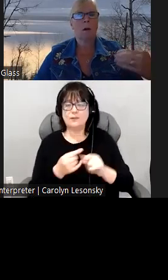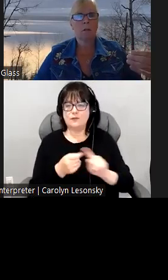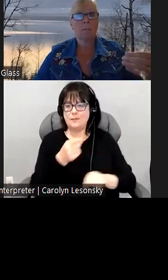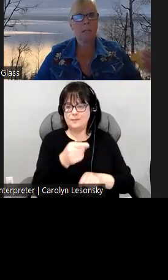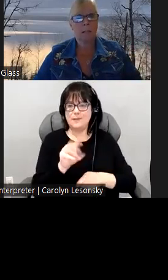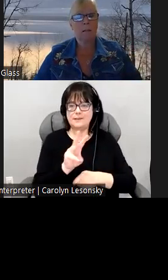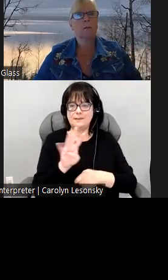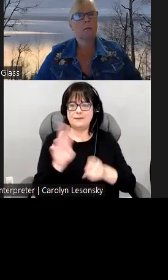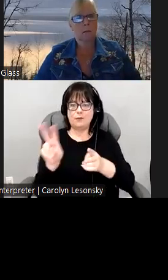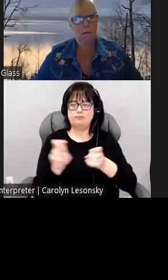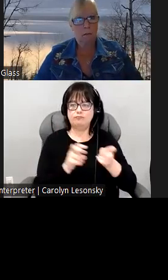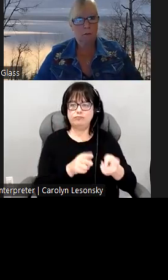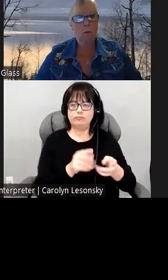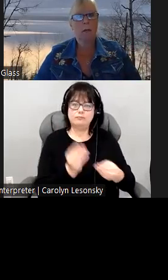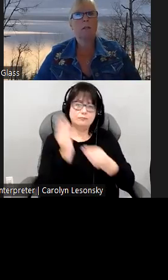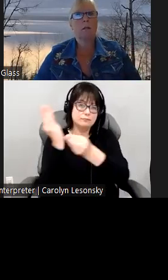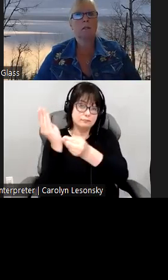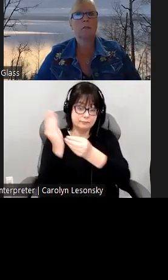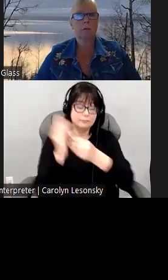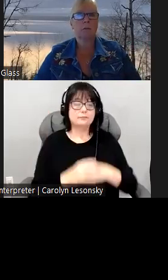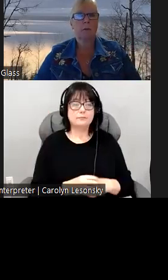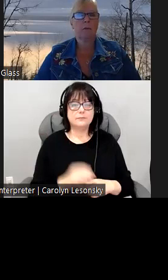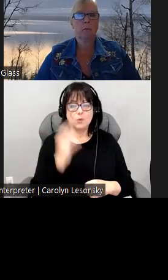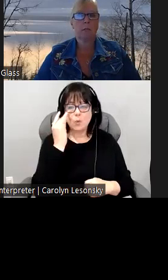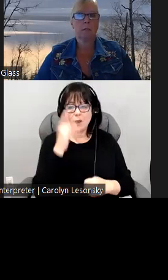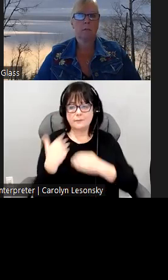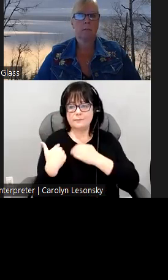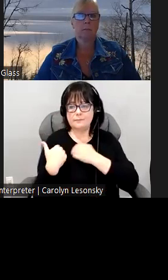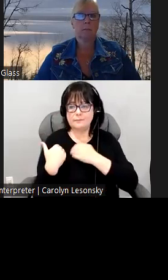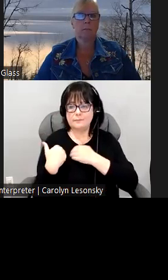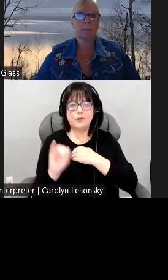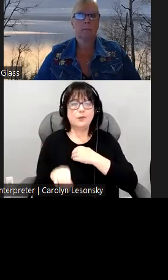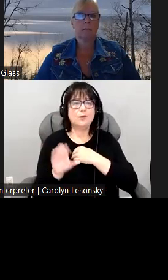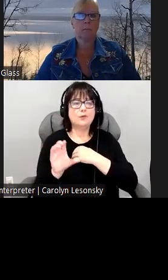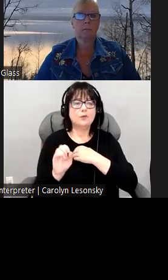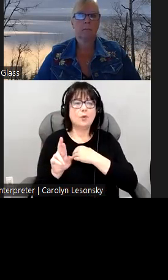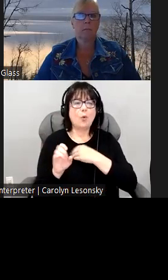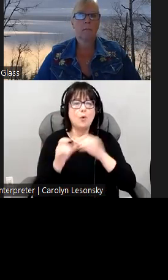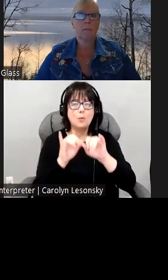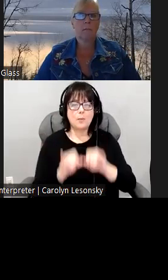or aren't meeting the required targets for those 5 core measures.